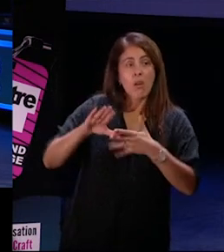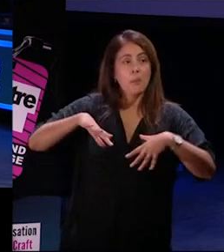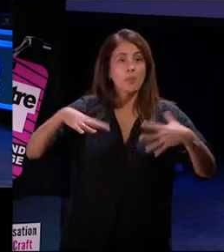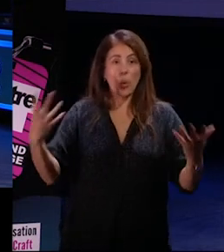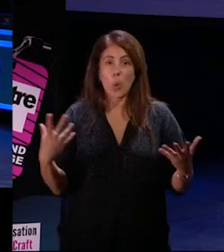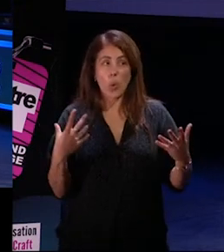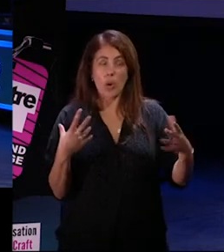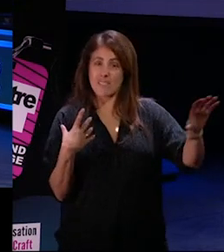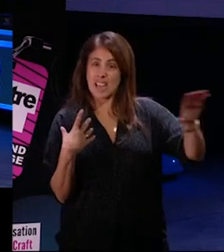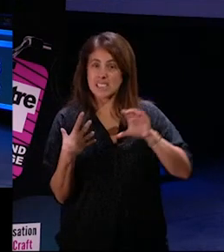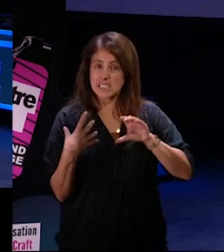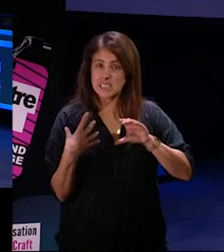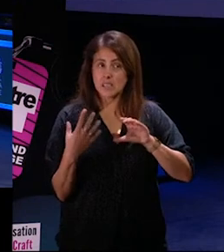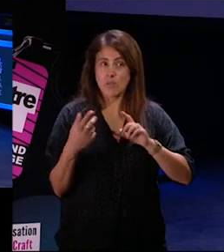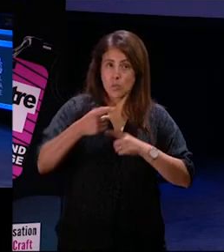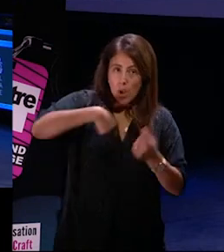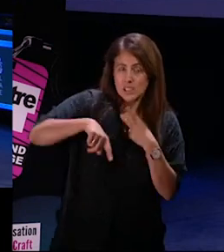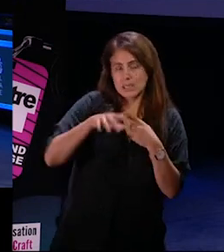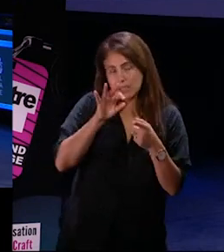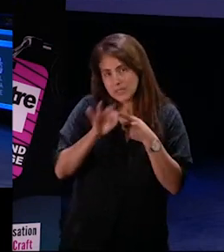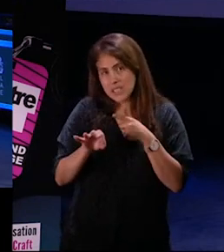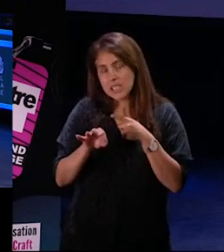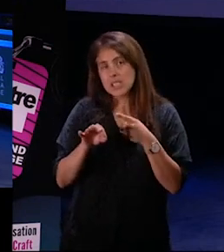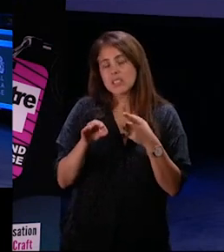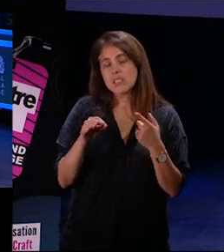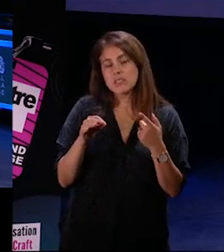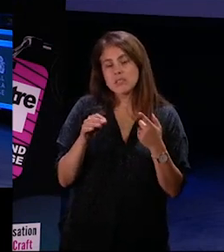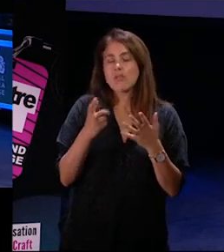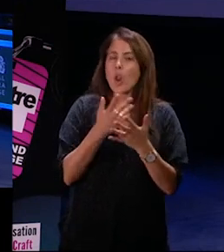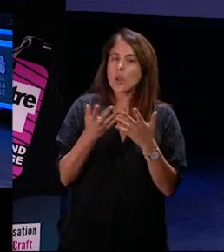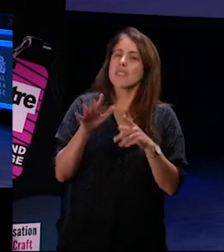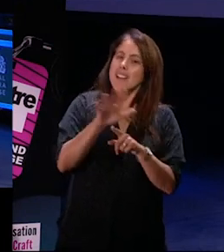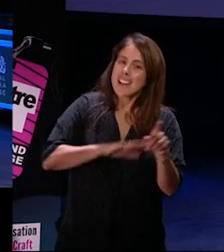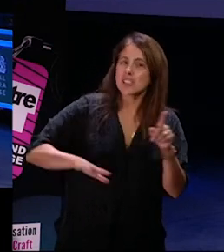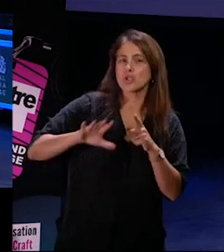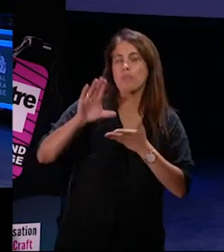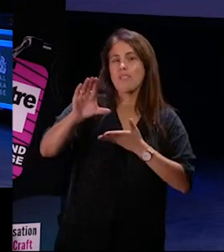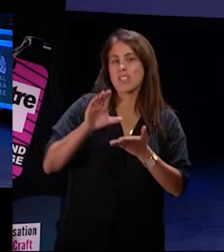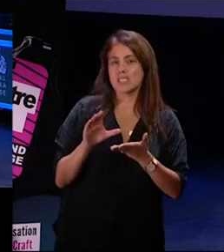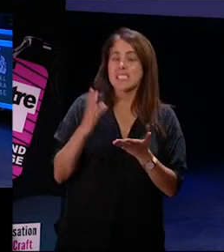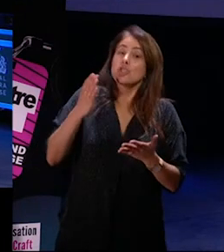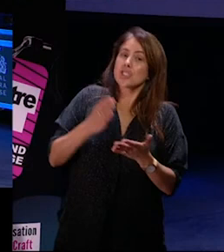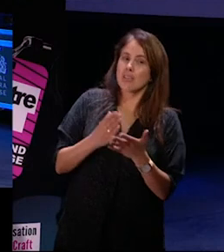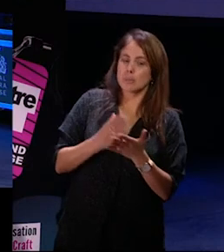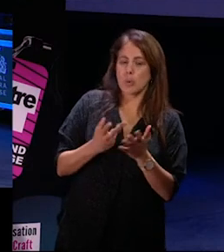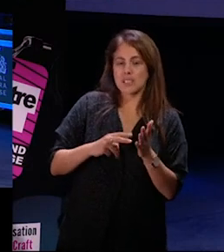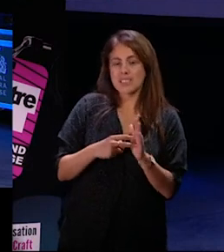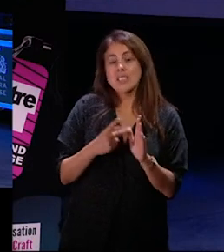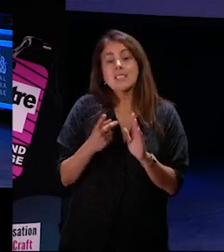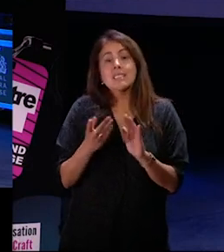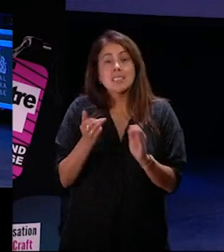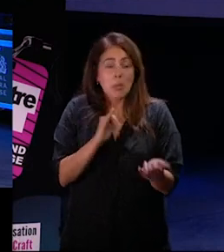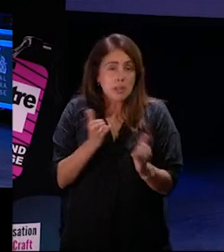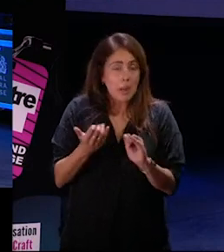might invest in something for us, particularly for lots of nationally funded or charitable organisations. So sometimes it's